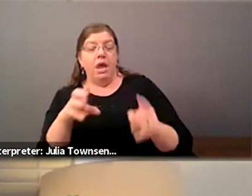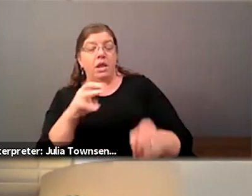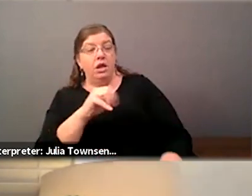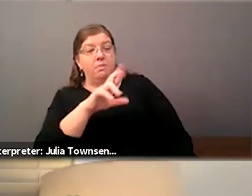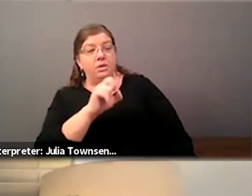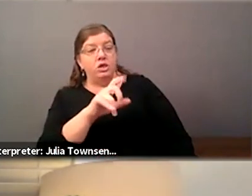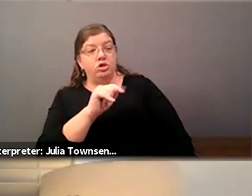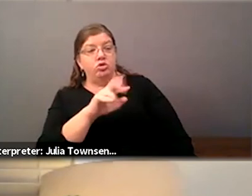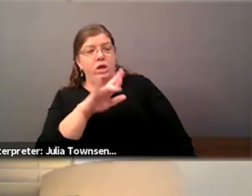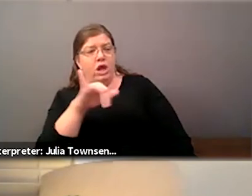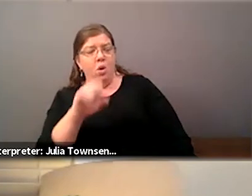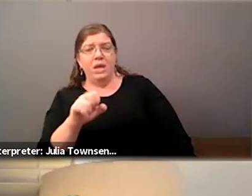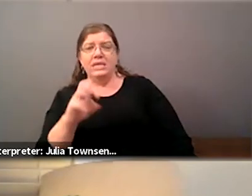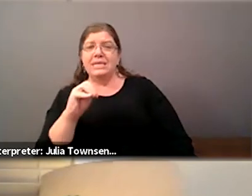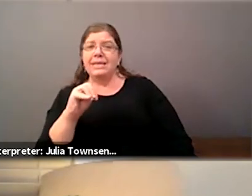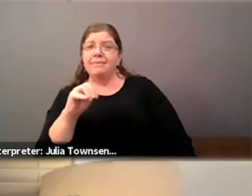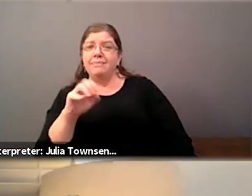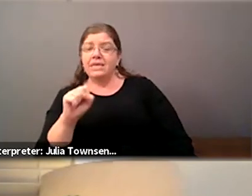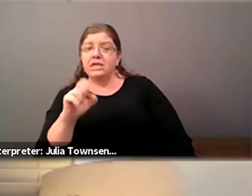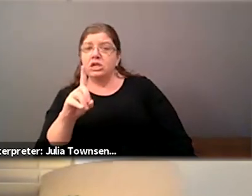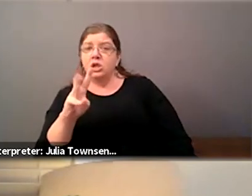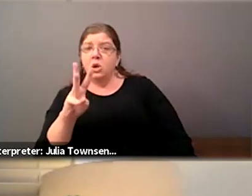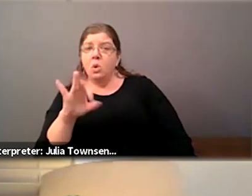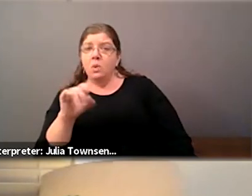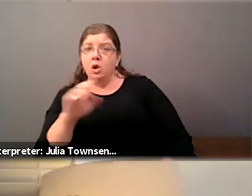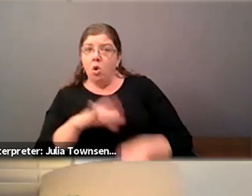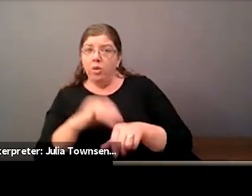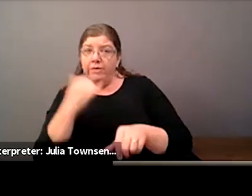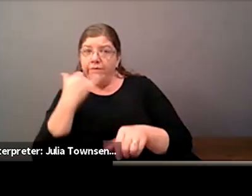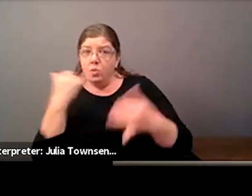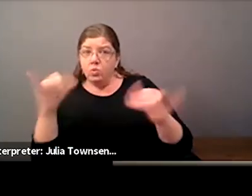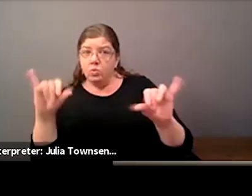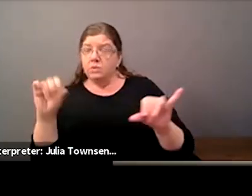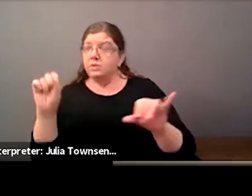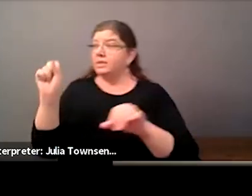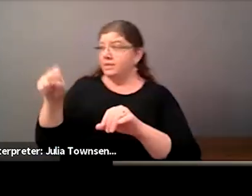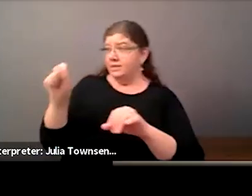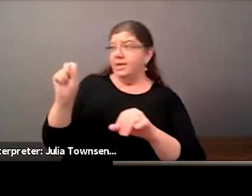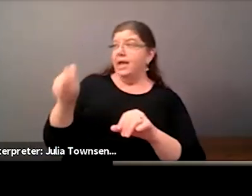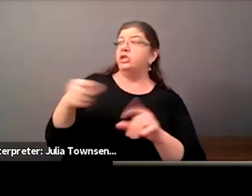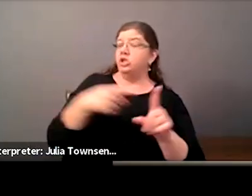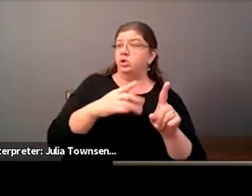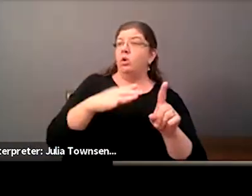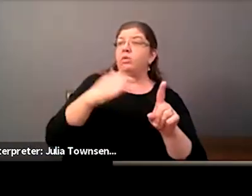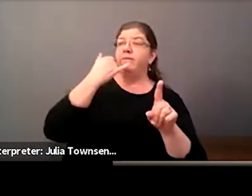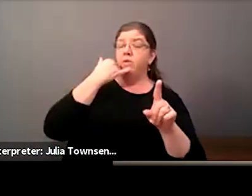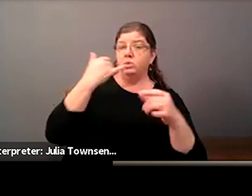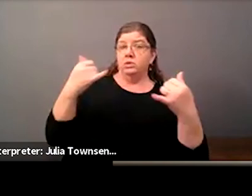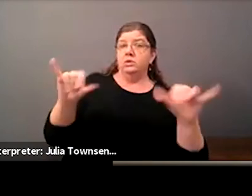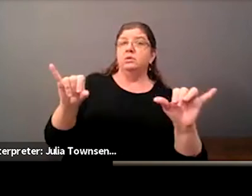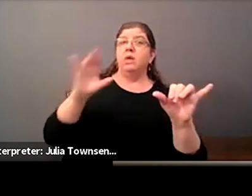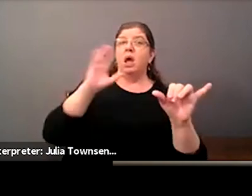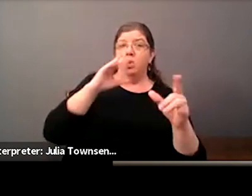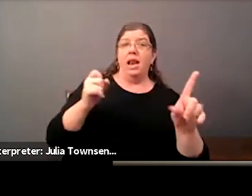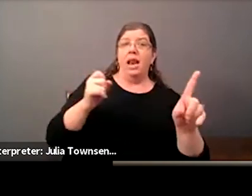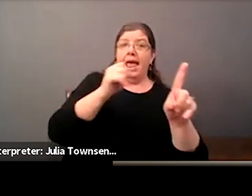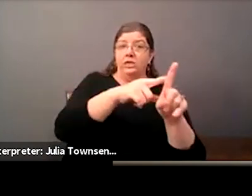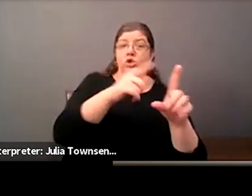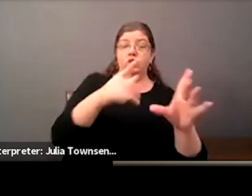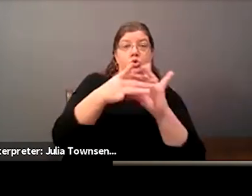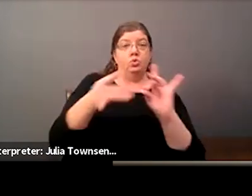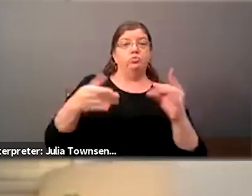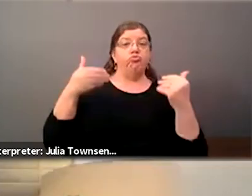you have miss dewitt on the phone yes president ford she is online and i will ask her to